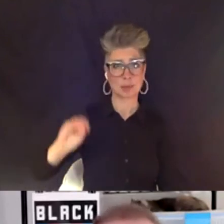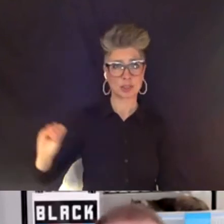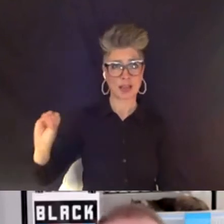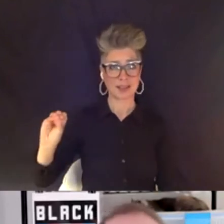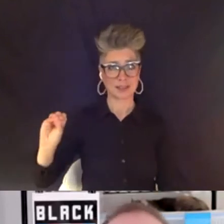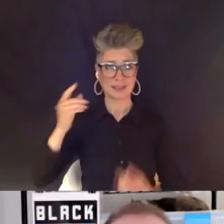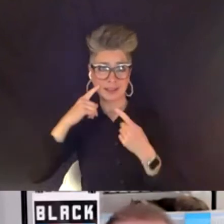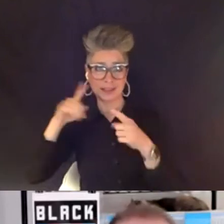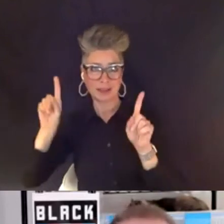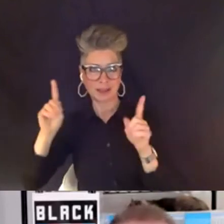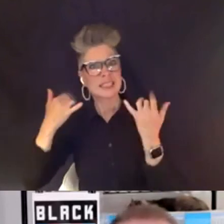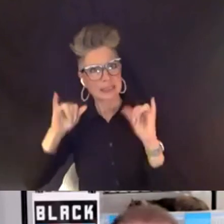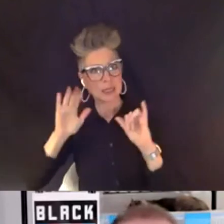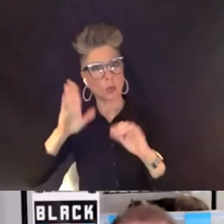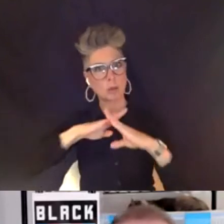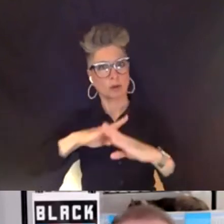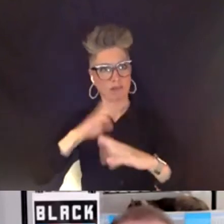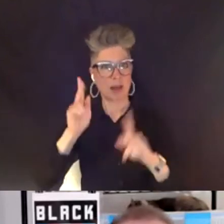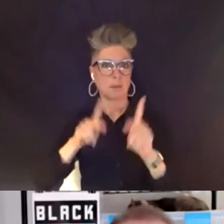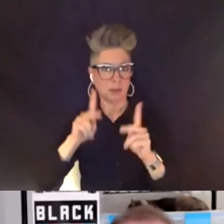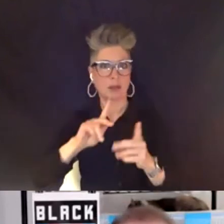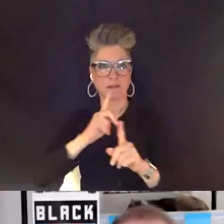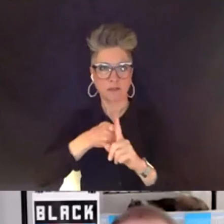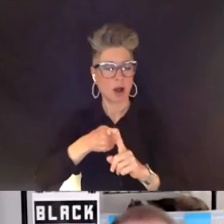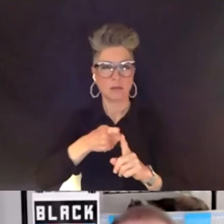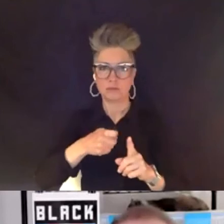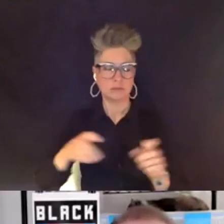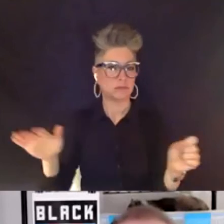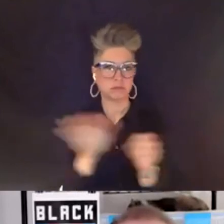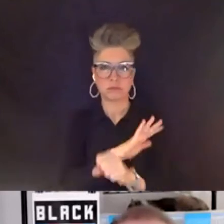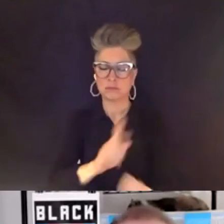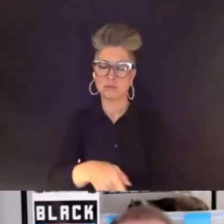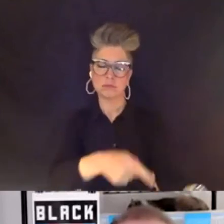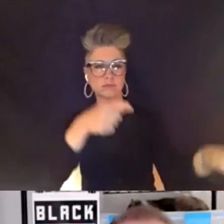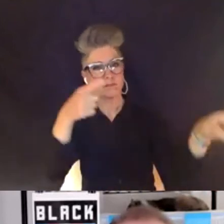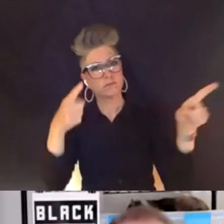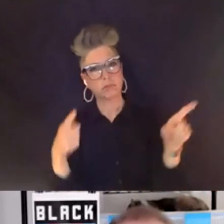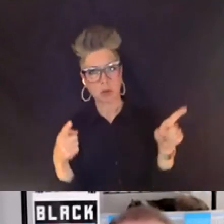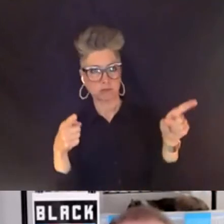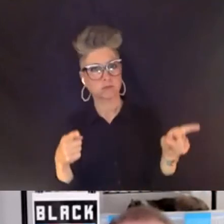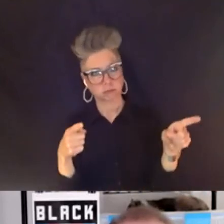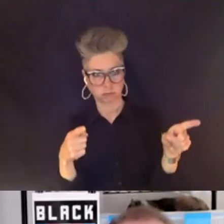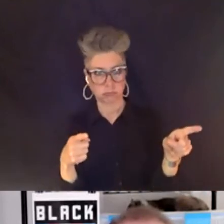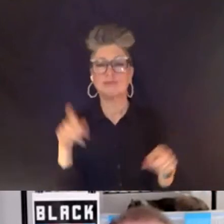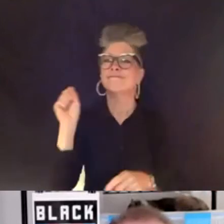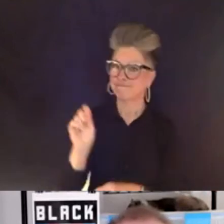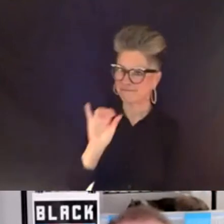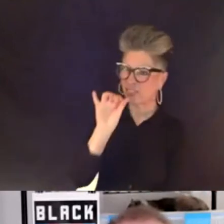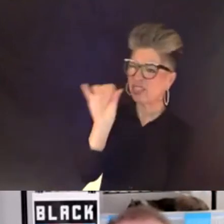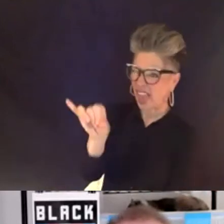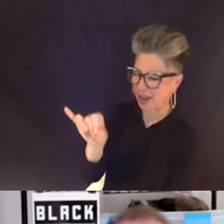people from getting really, Yes. really sick. That's exactly right. Yeah, thank you for bringing that up. That is exactly right. So these